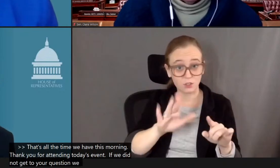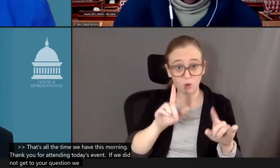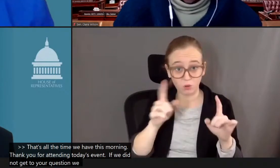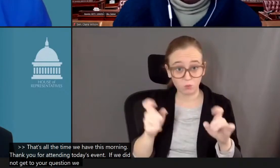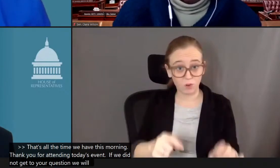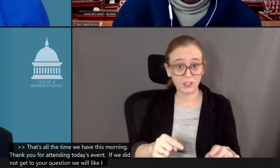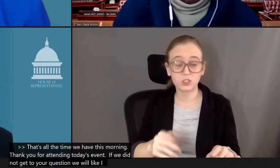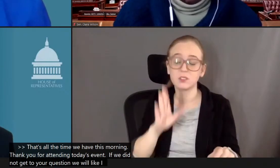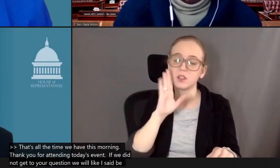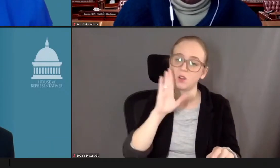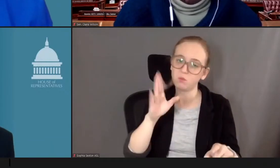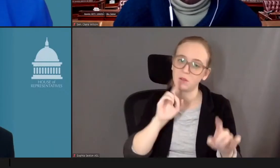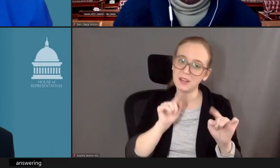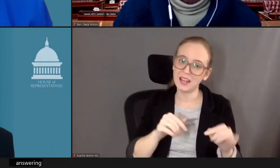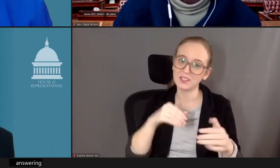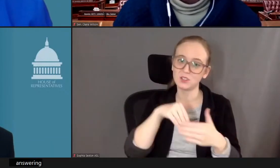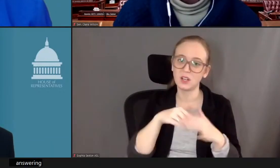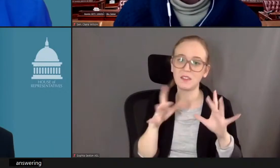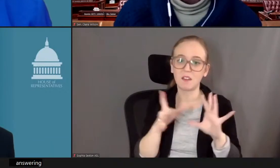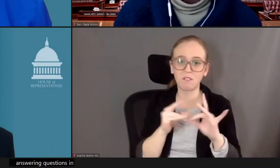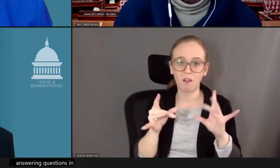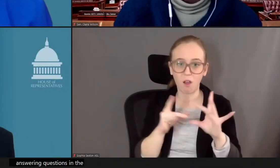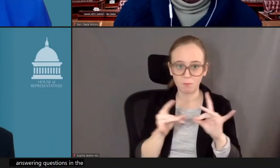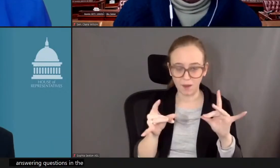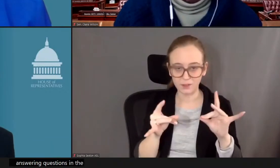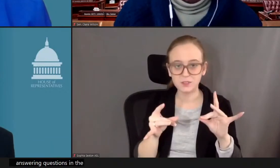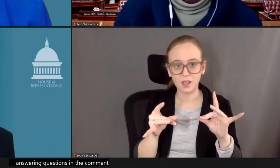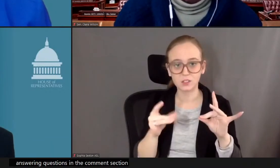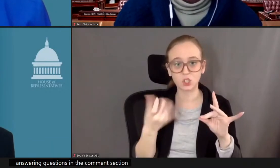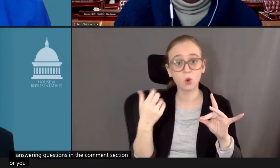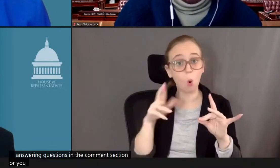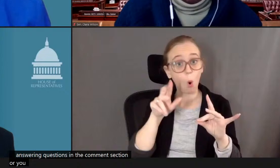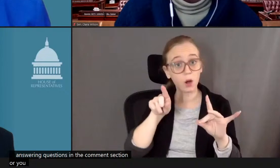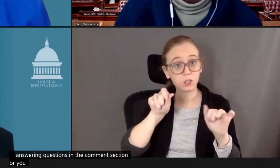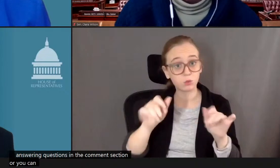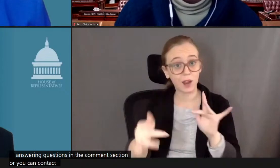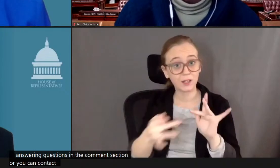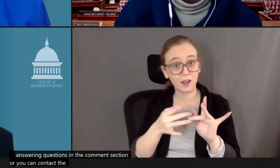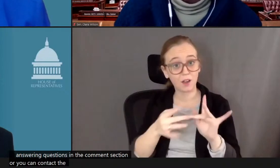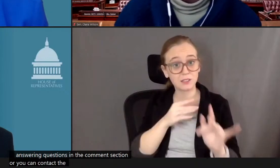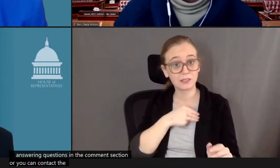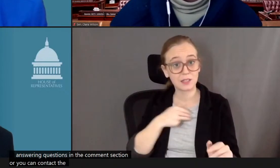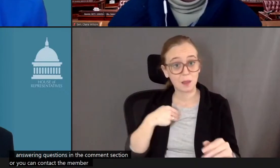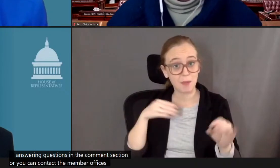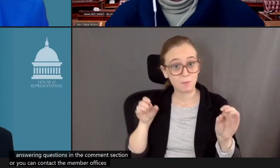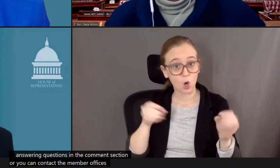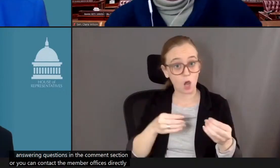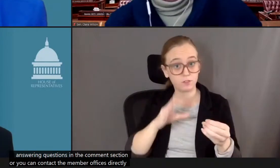be answering questions in the comment section, or you can contact the member offices directly via email or